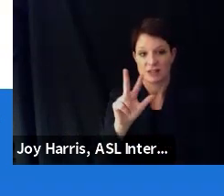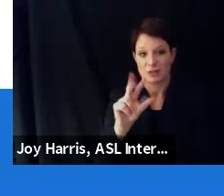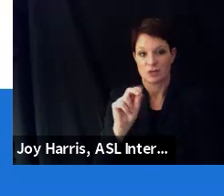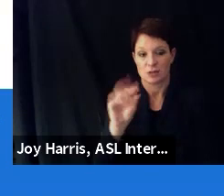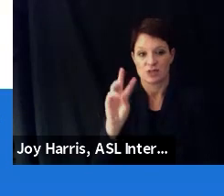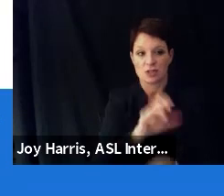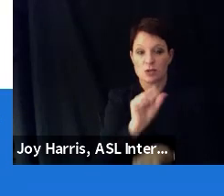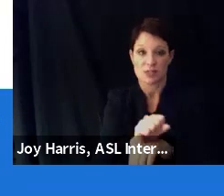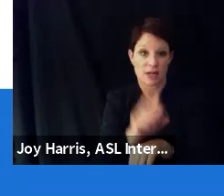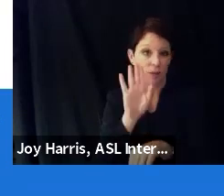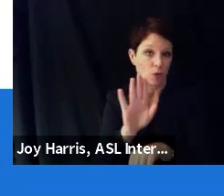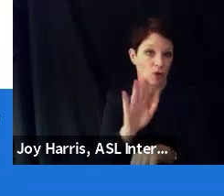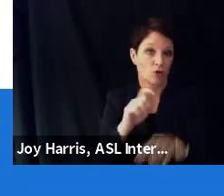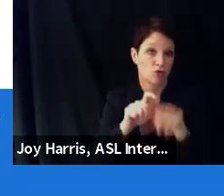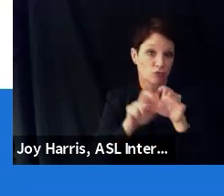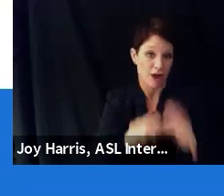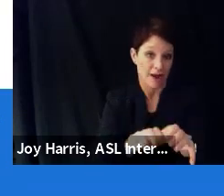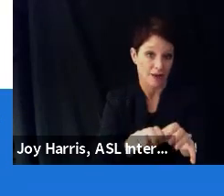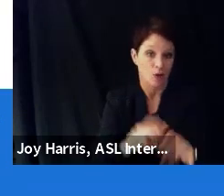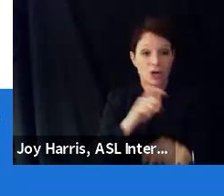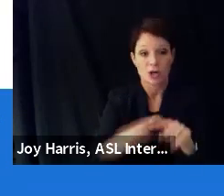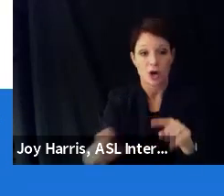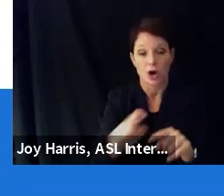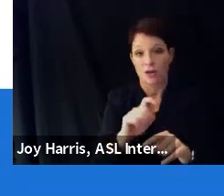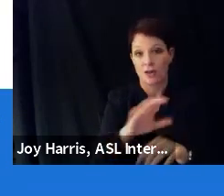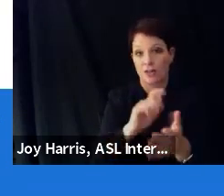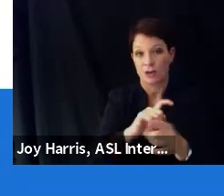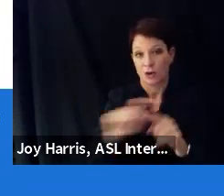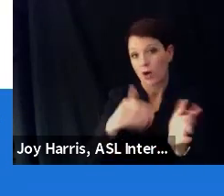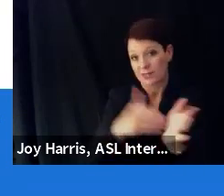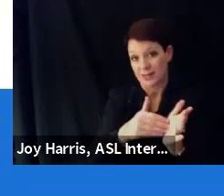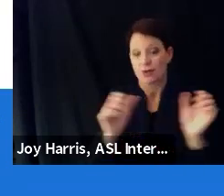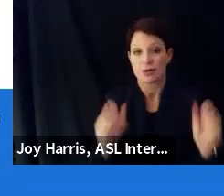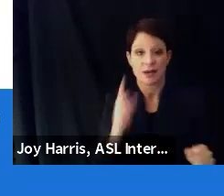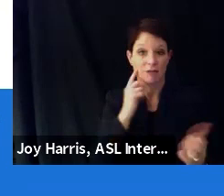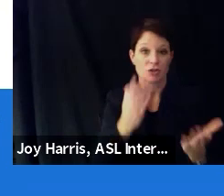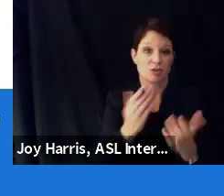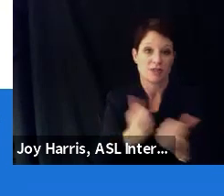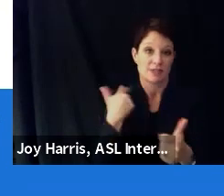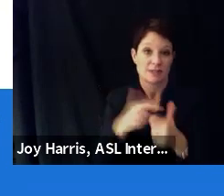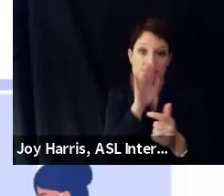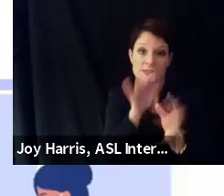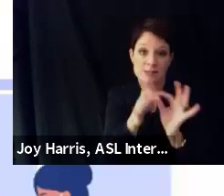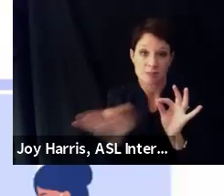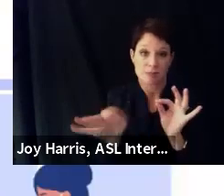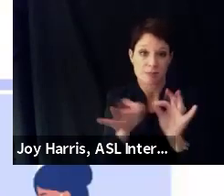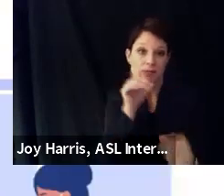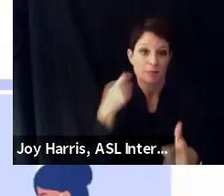215-586-3006 to schedule your ride, or you can call our call center if you need services in Spanish.